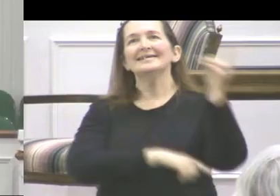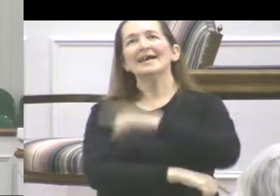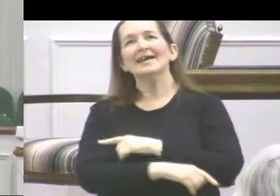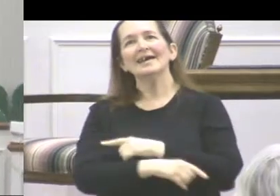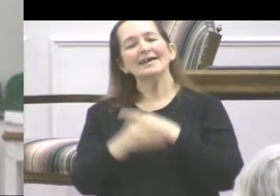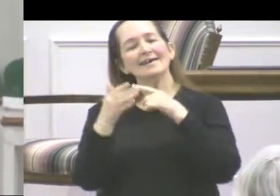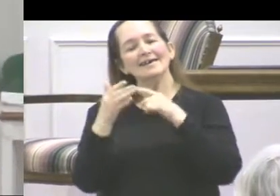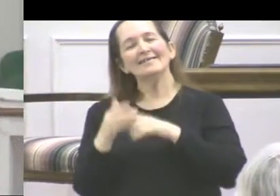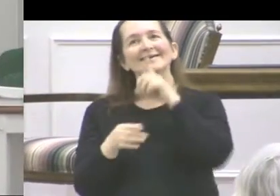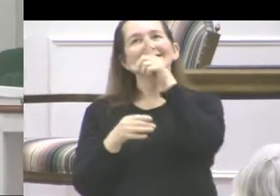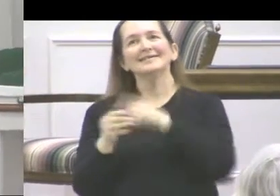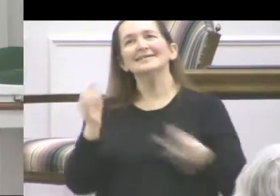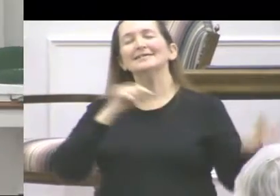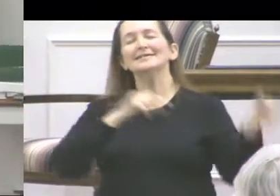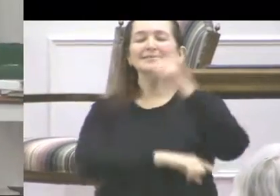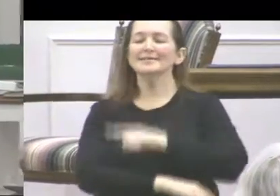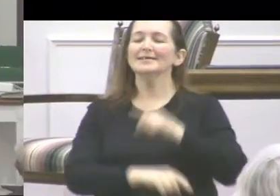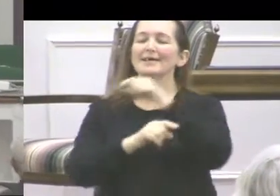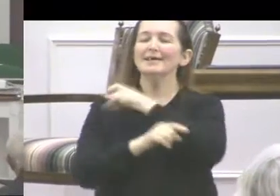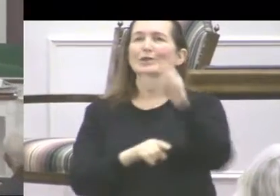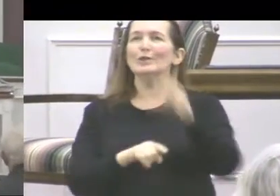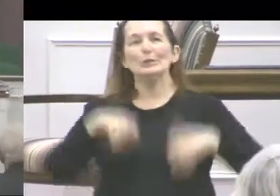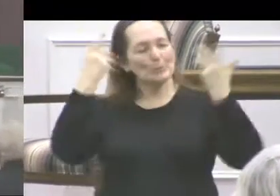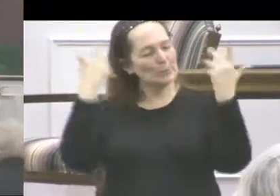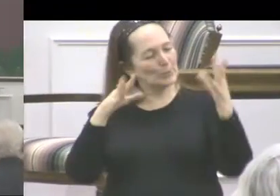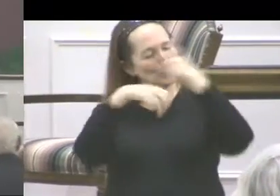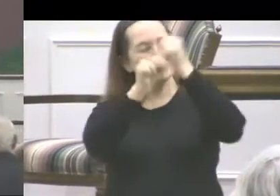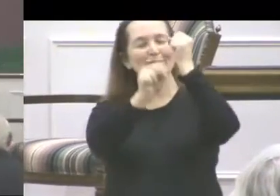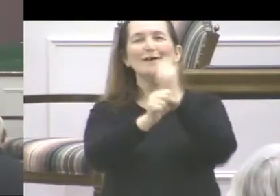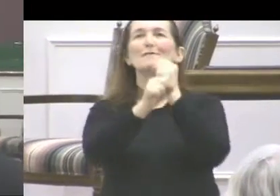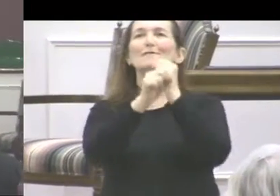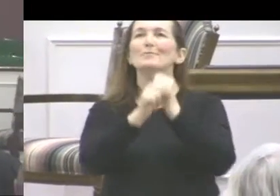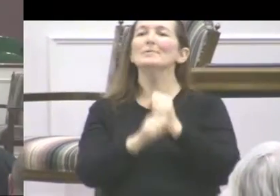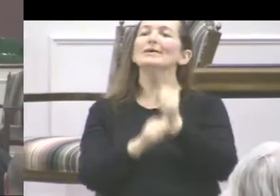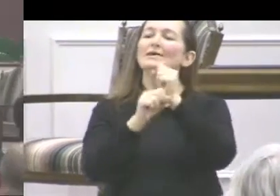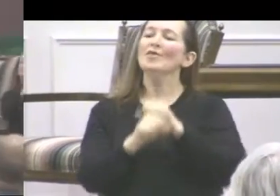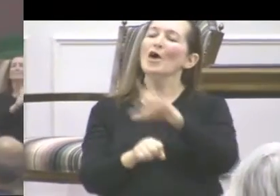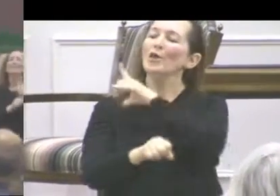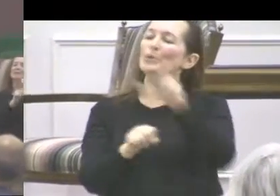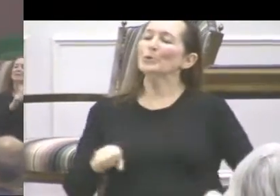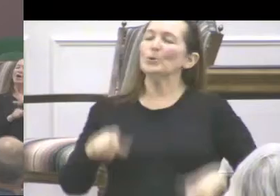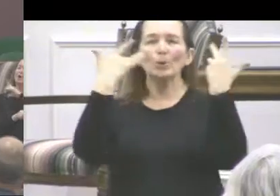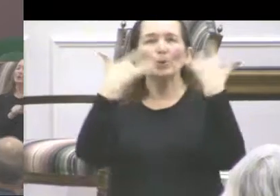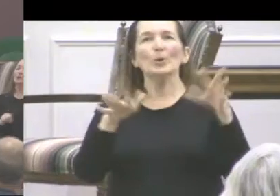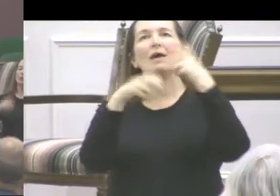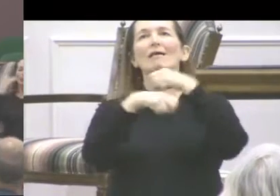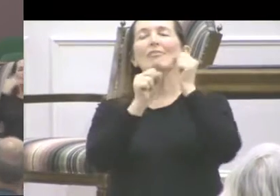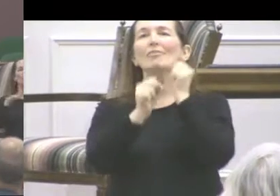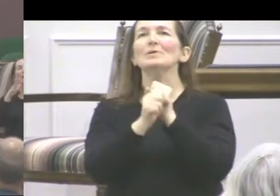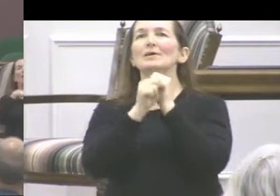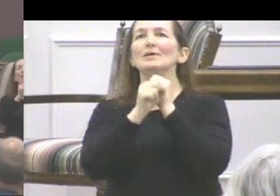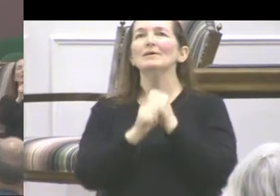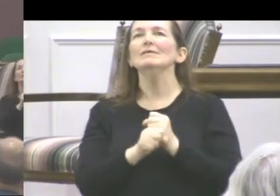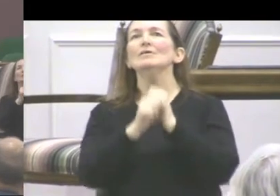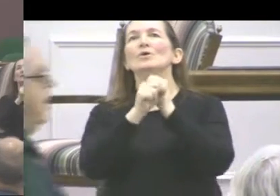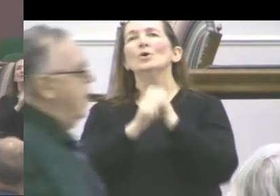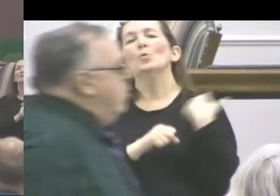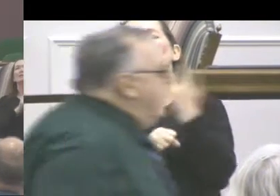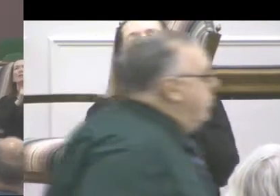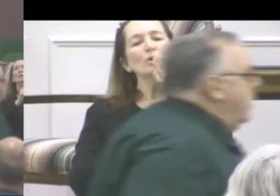This is the day, this is the day that the Lord has made, that the Lord